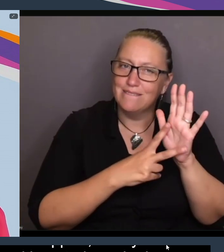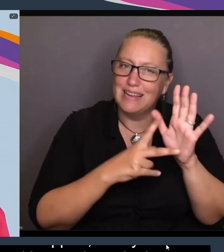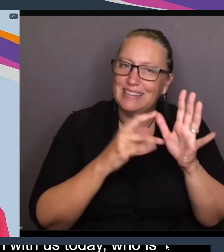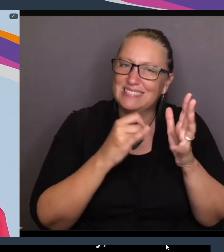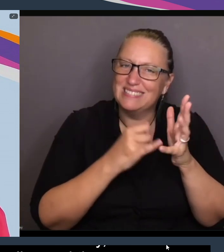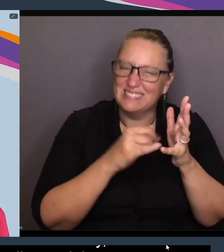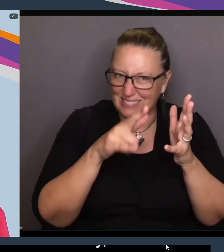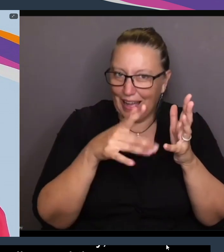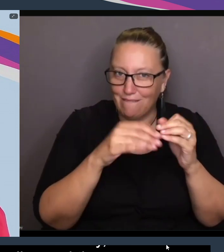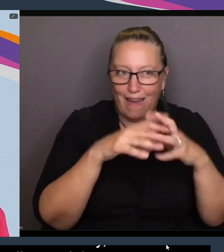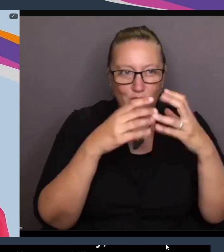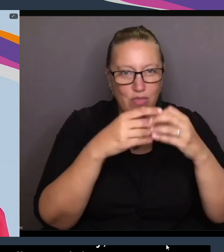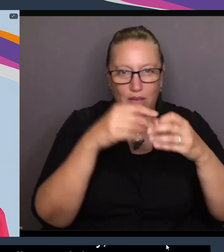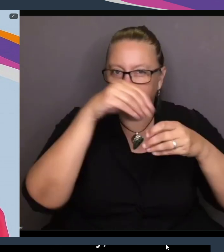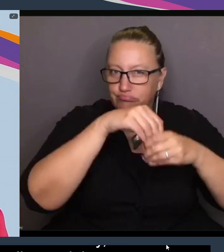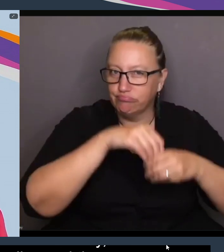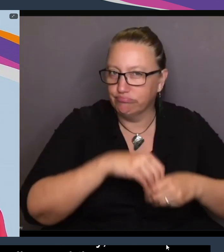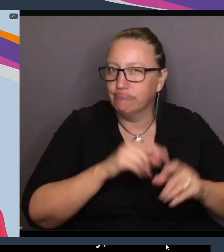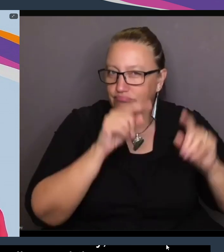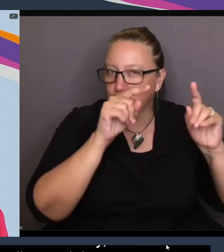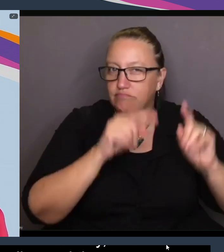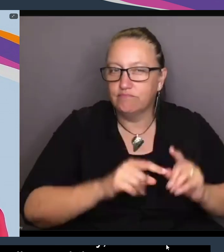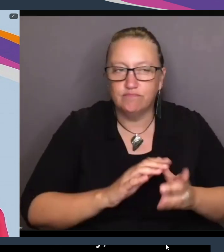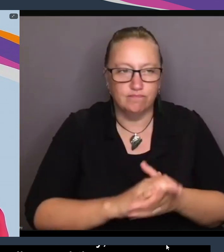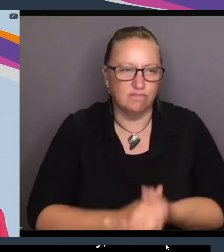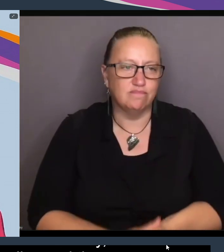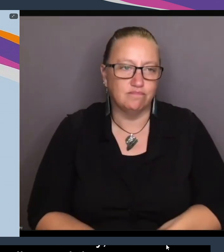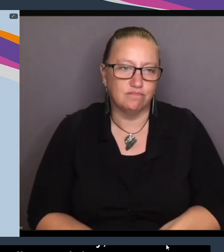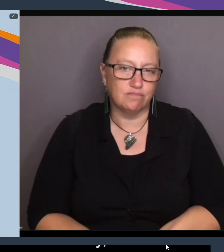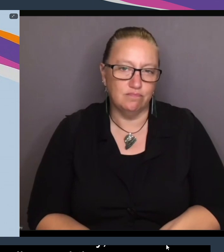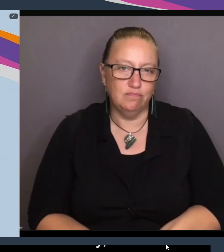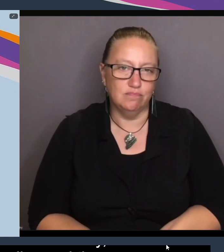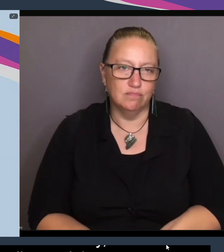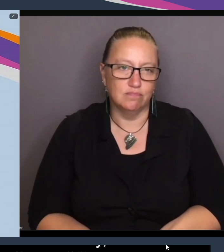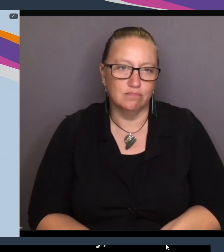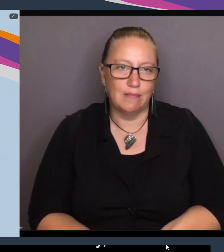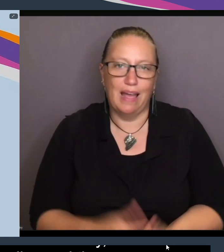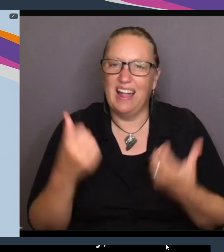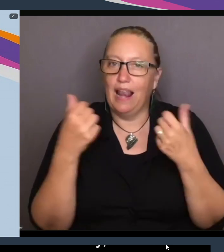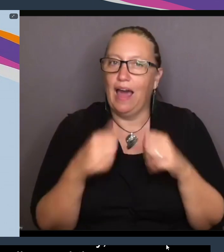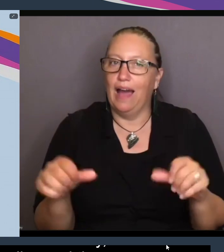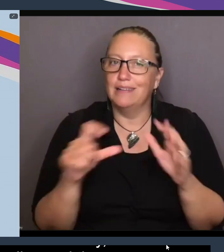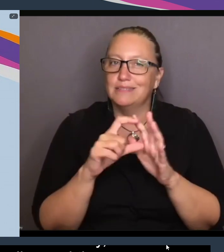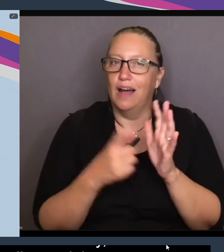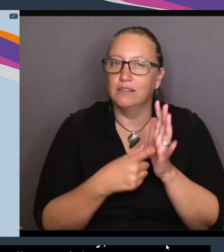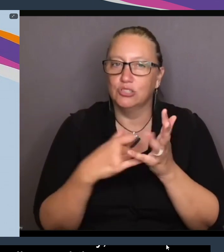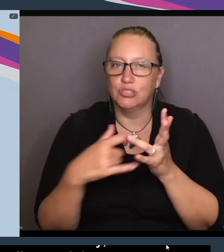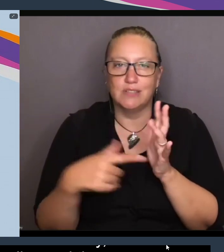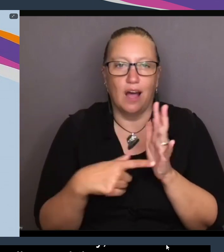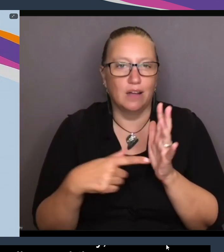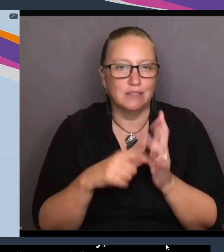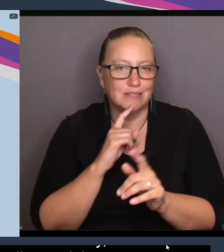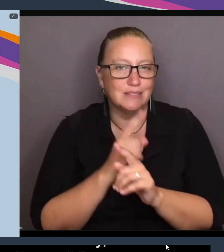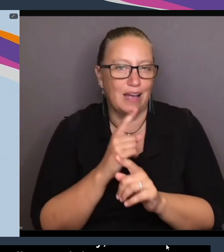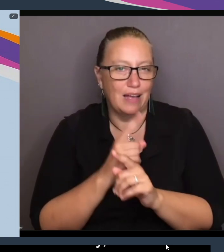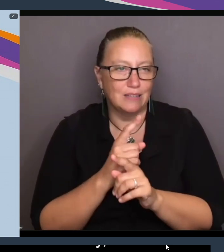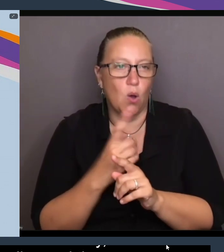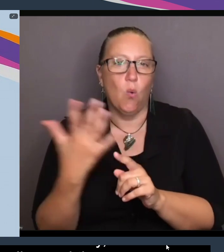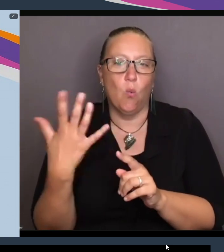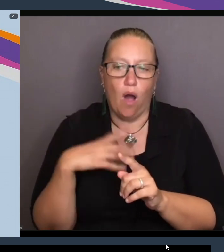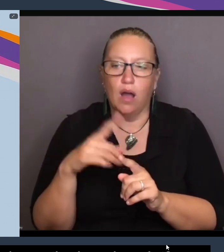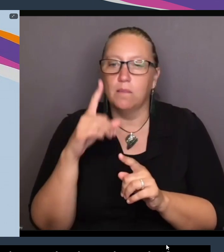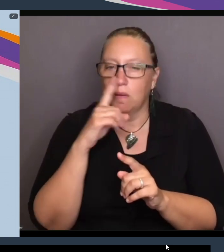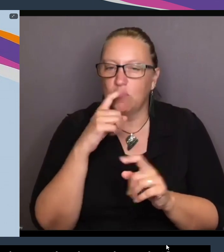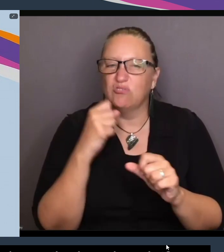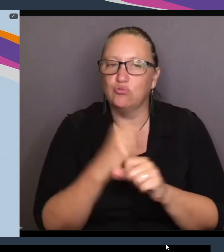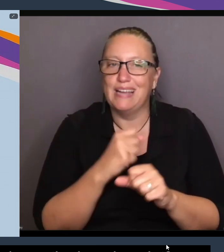We are really encouraging people to, as Dr. Scott spoke about, create relational community around this. So